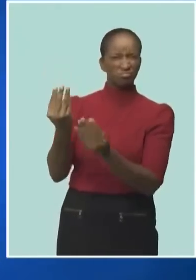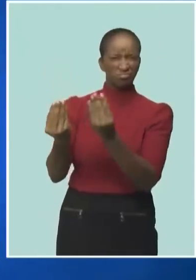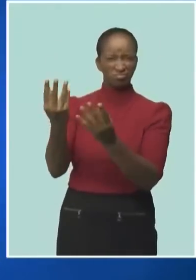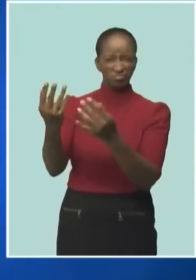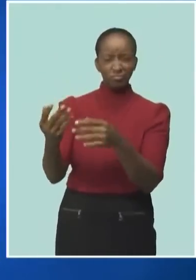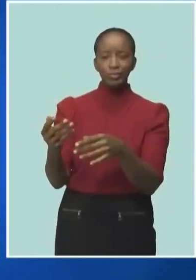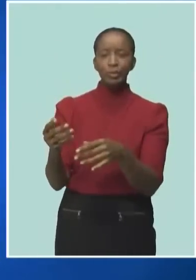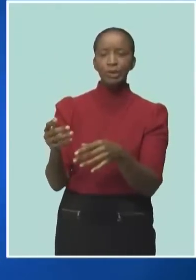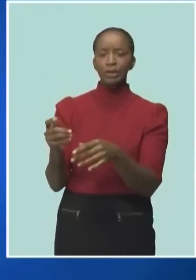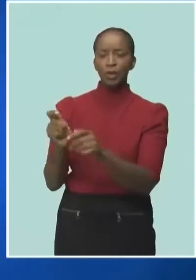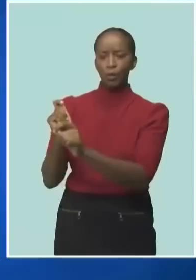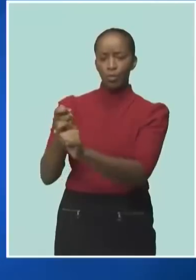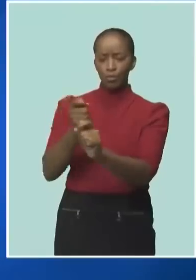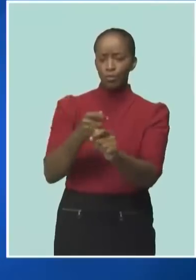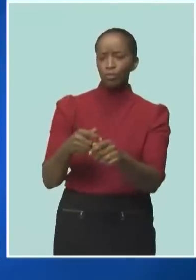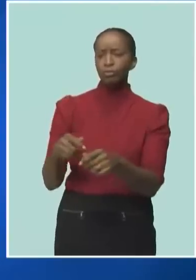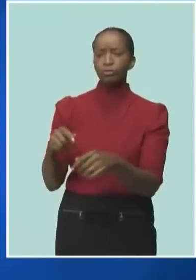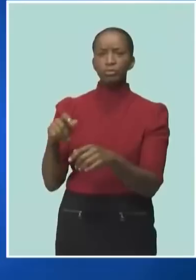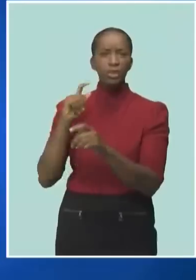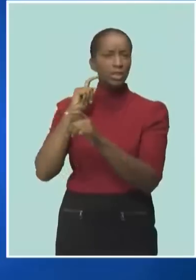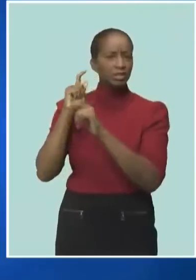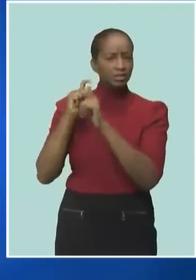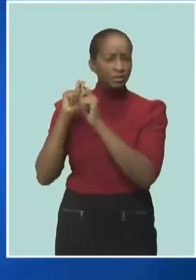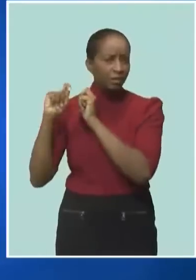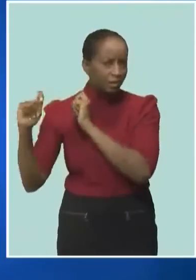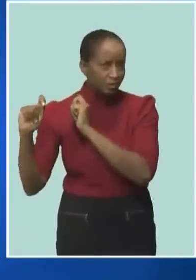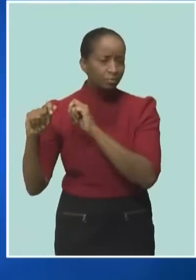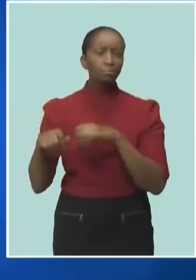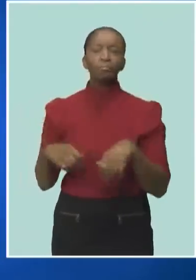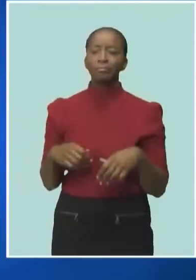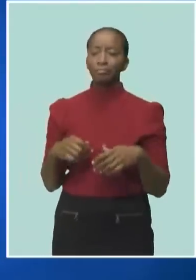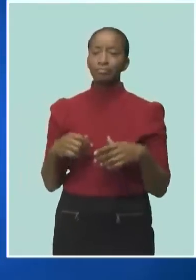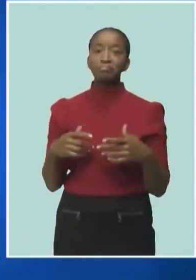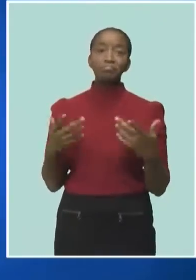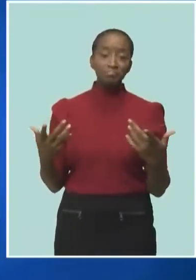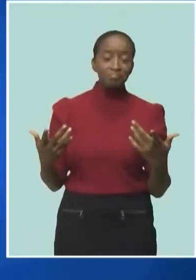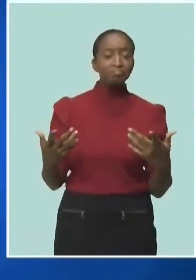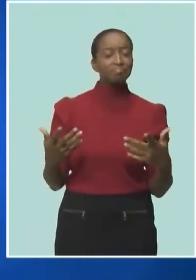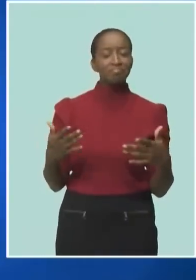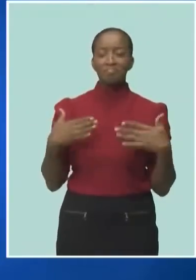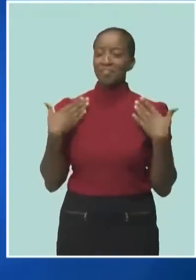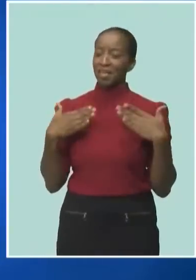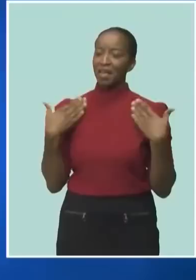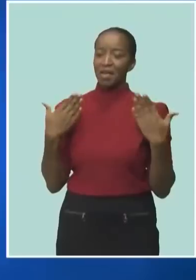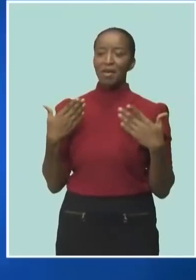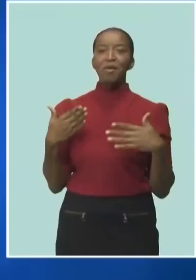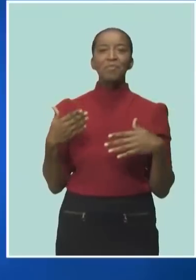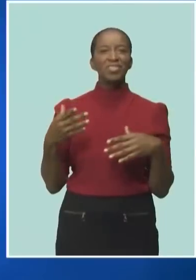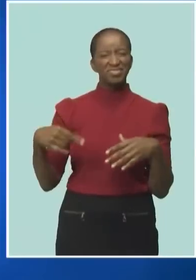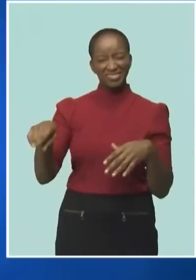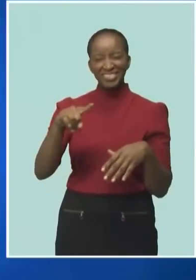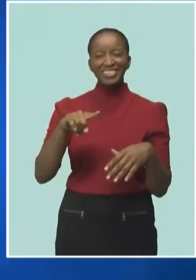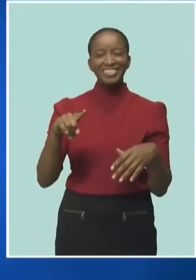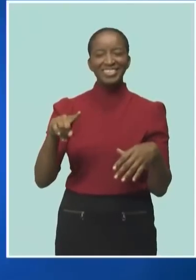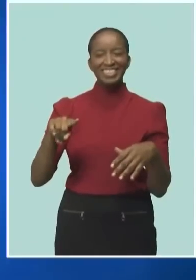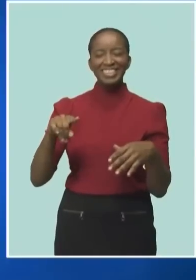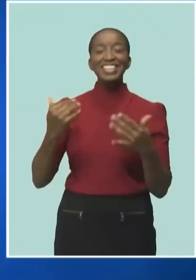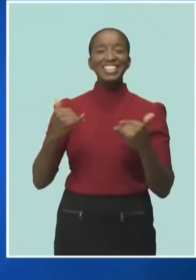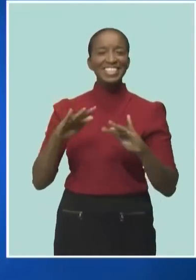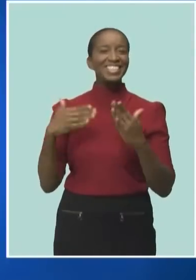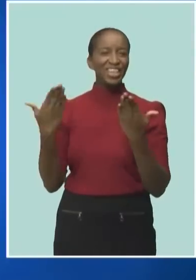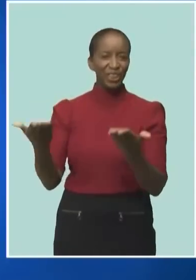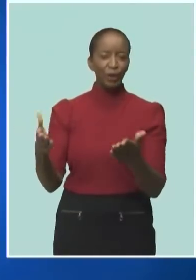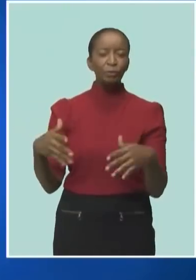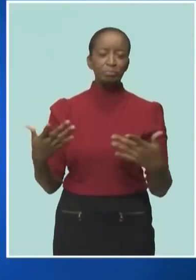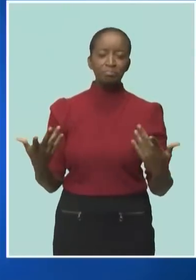were originally left. He is grateful to have his sheep back where they belong. I called a partner of mine this morning that went to school with